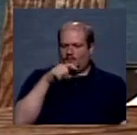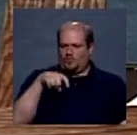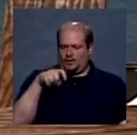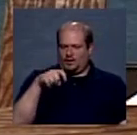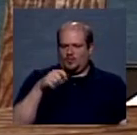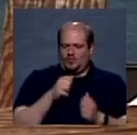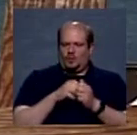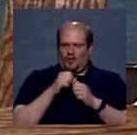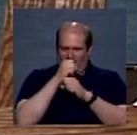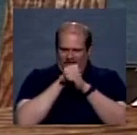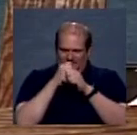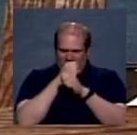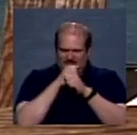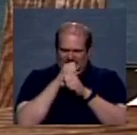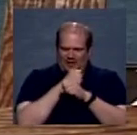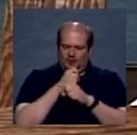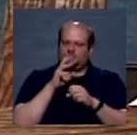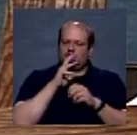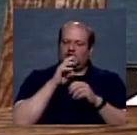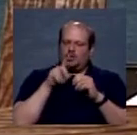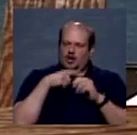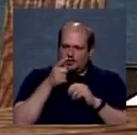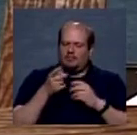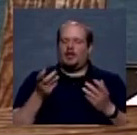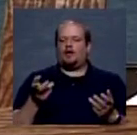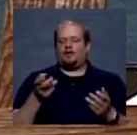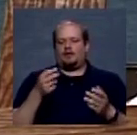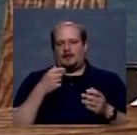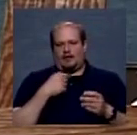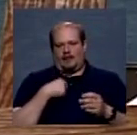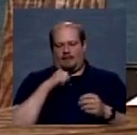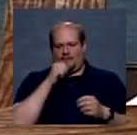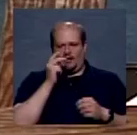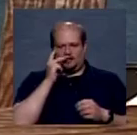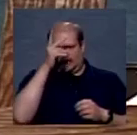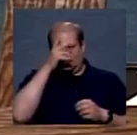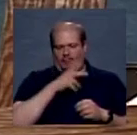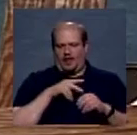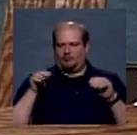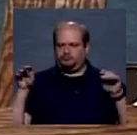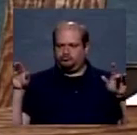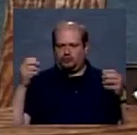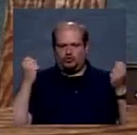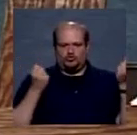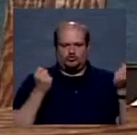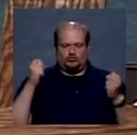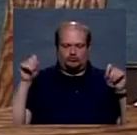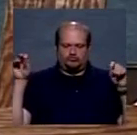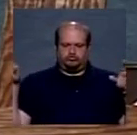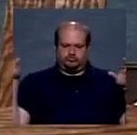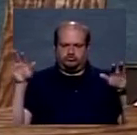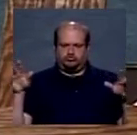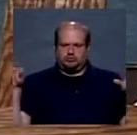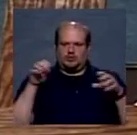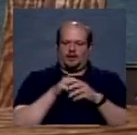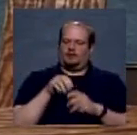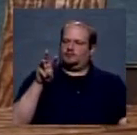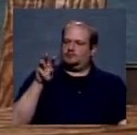these mosquitoes that everybody talking about, I haven't seen the man come through and spray in Ward 1,